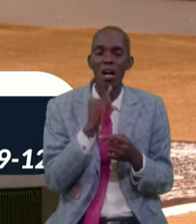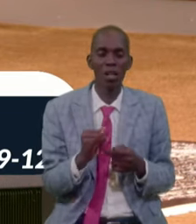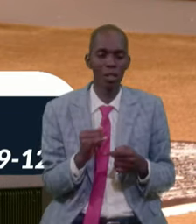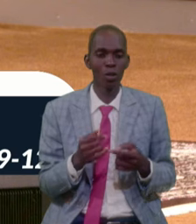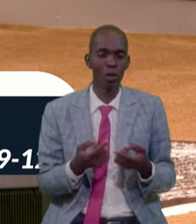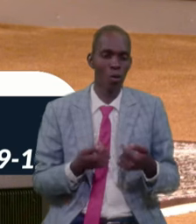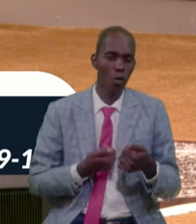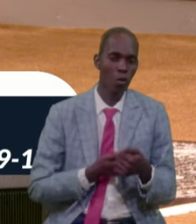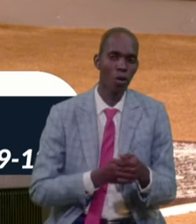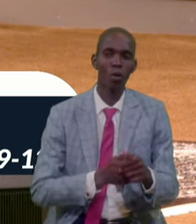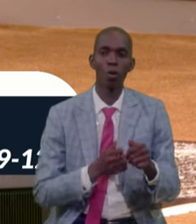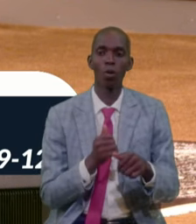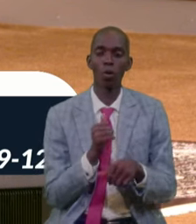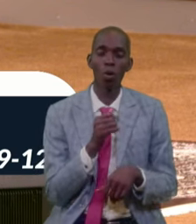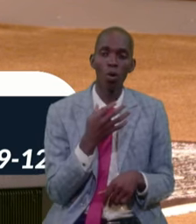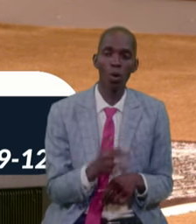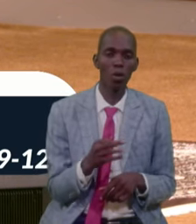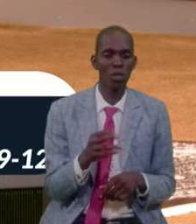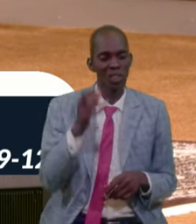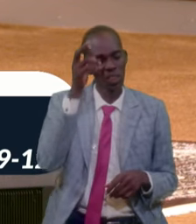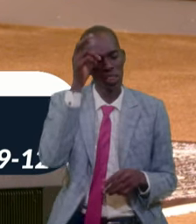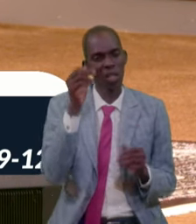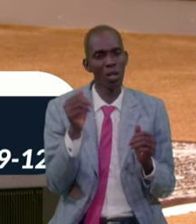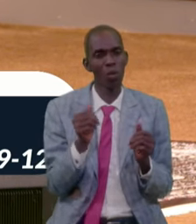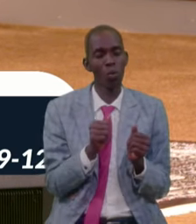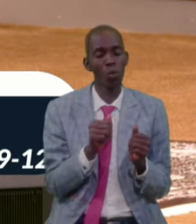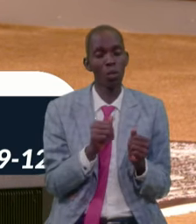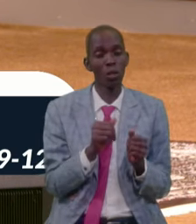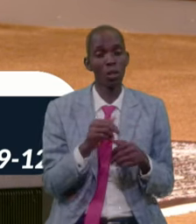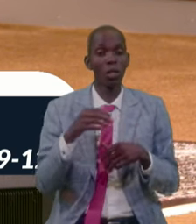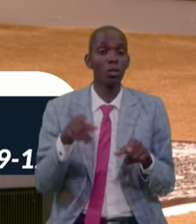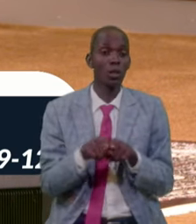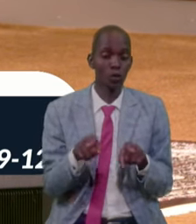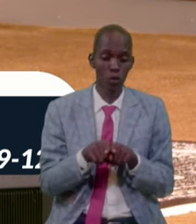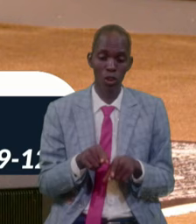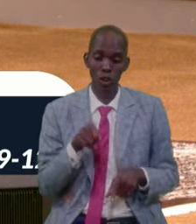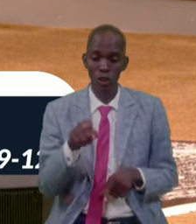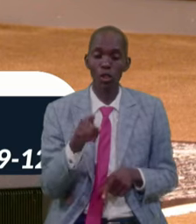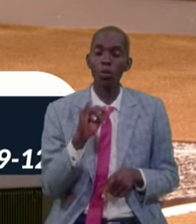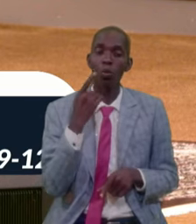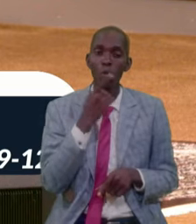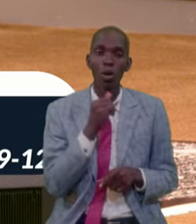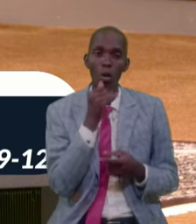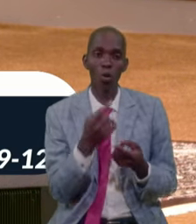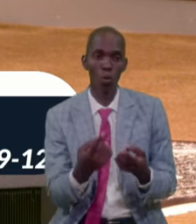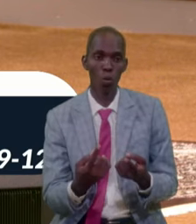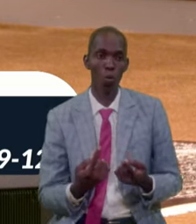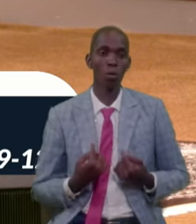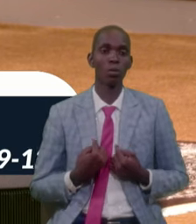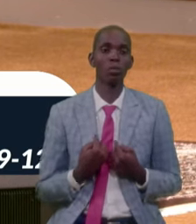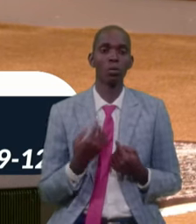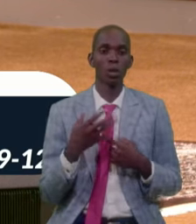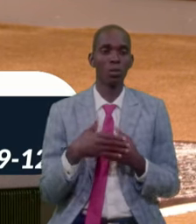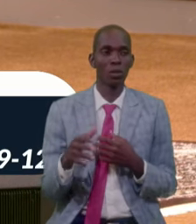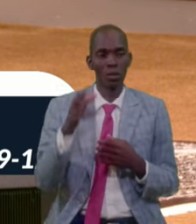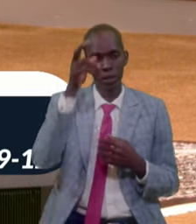Satan, with all power and signs and lying wonders. The signs